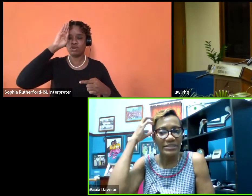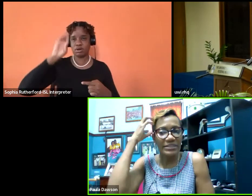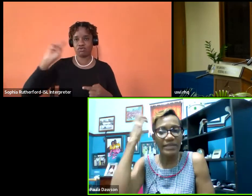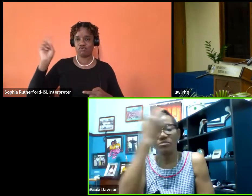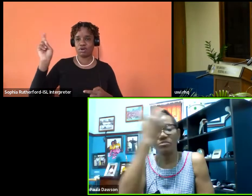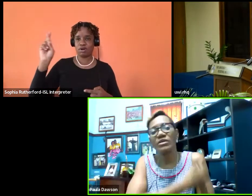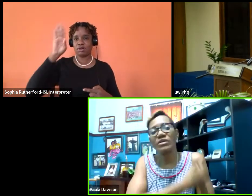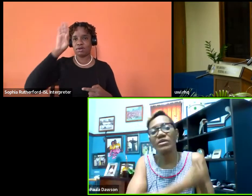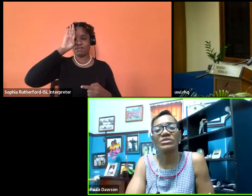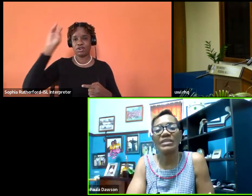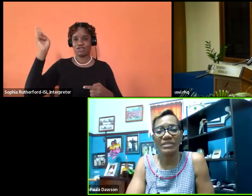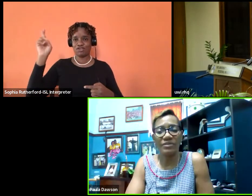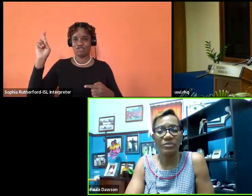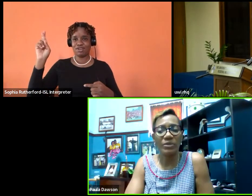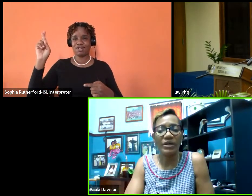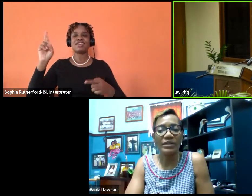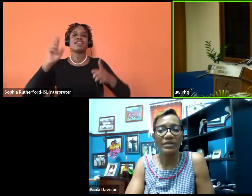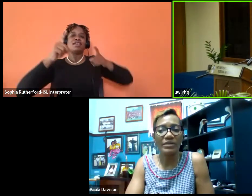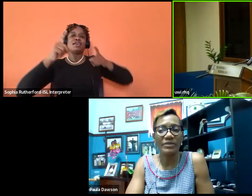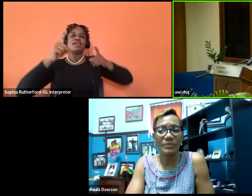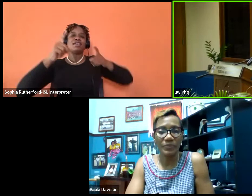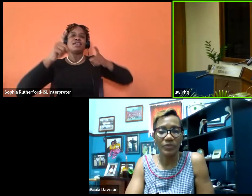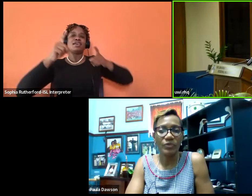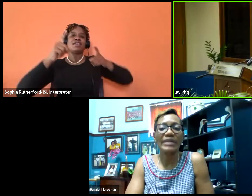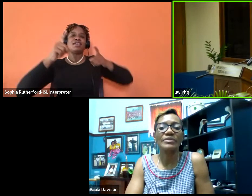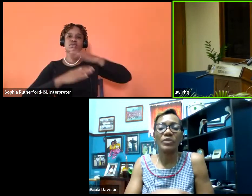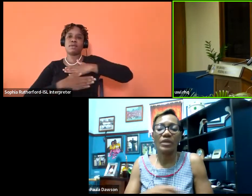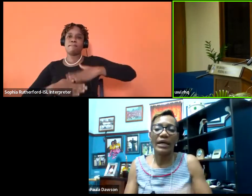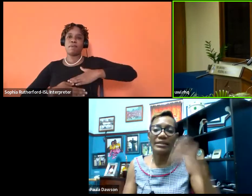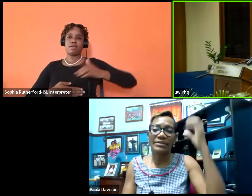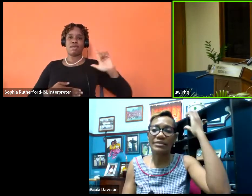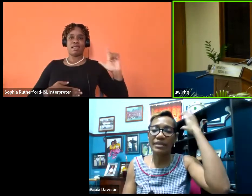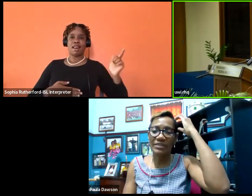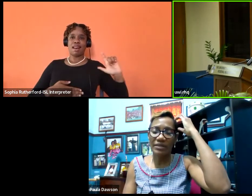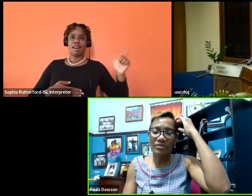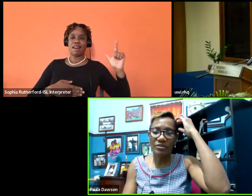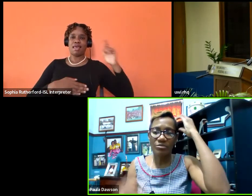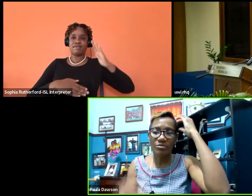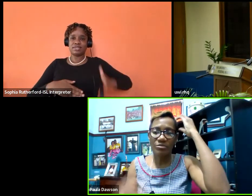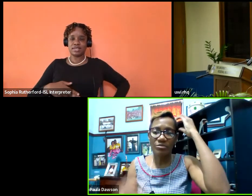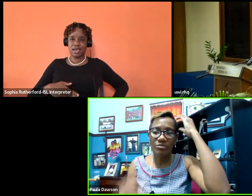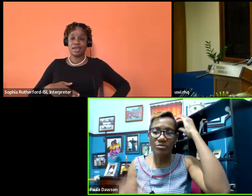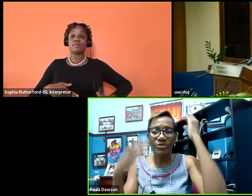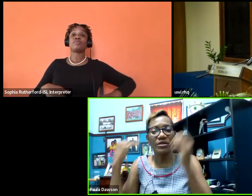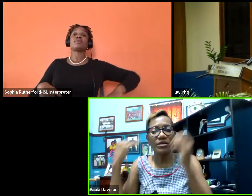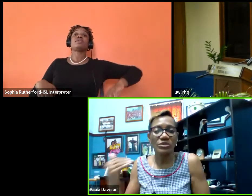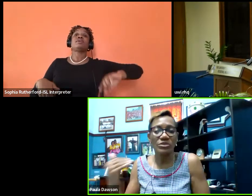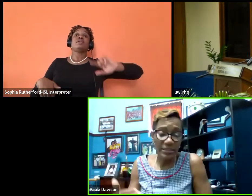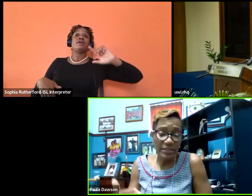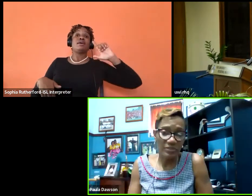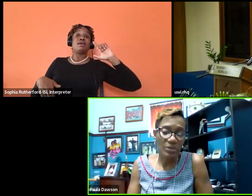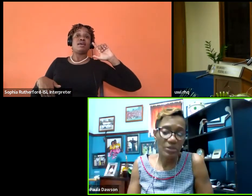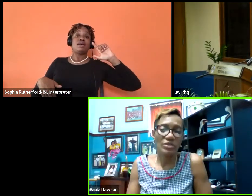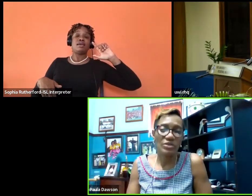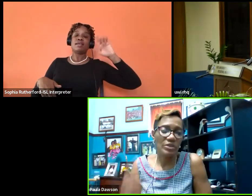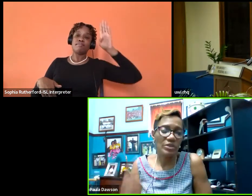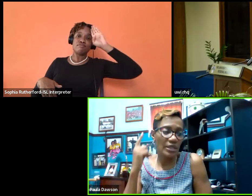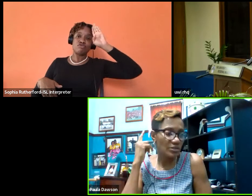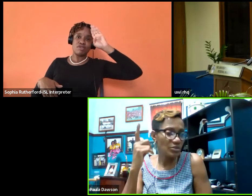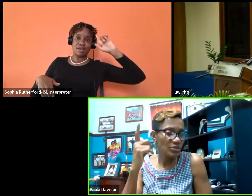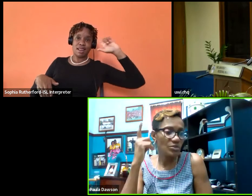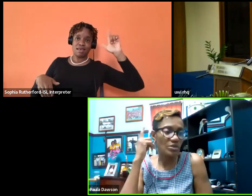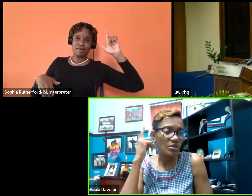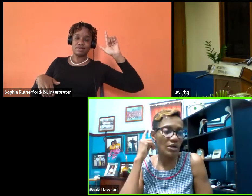of the brain controls the left side of the body, right? And the left side of the brain controls the right side of the body. So yes, when you get